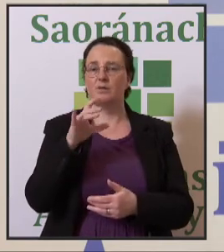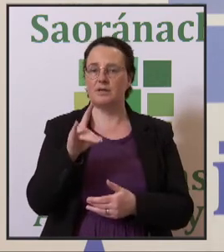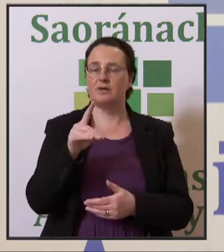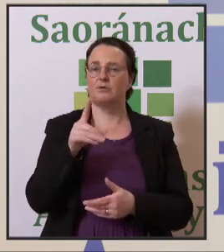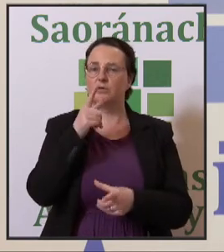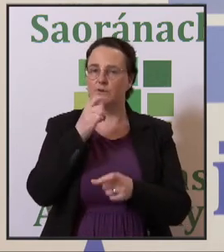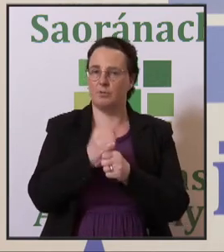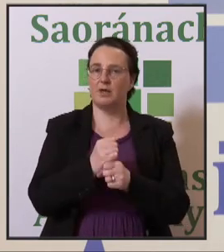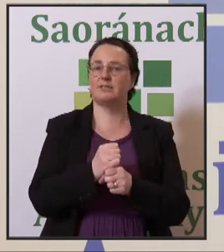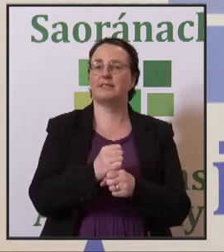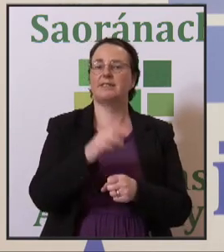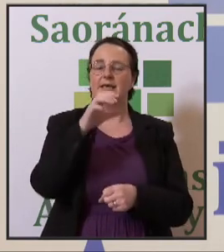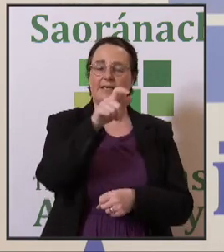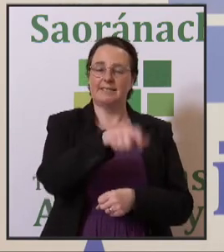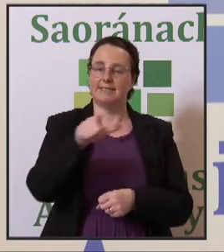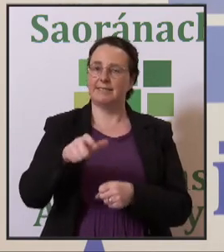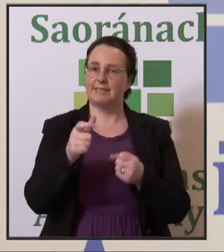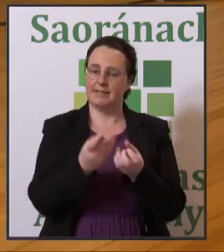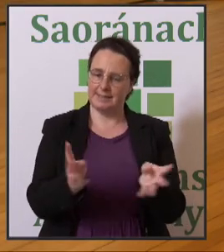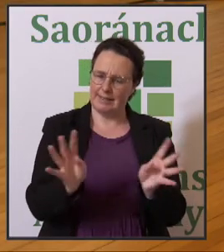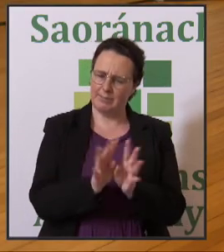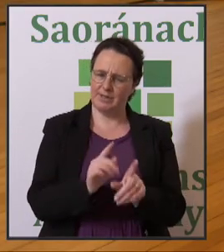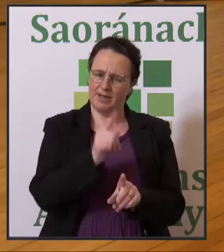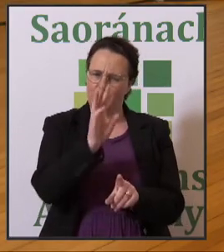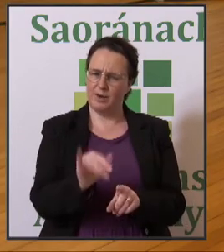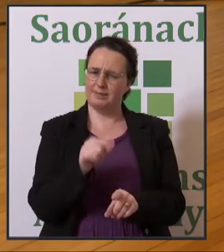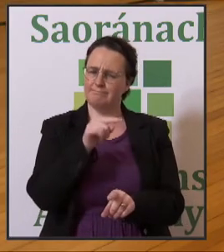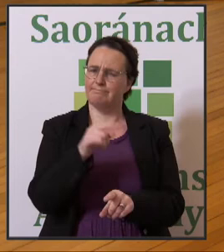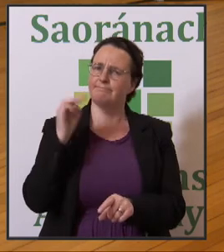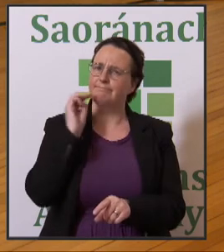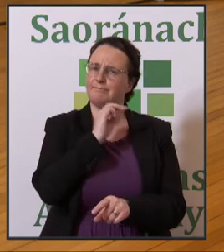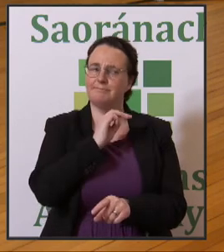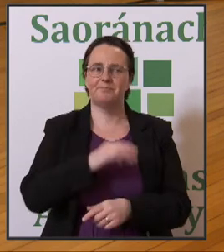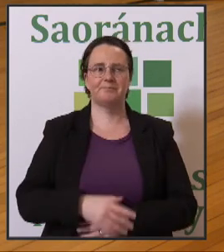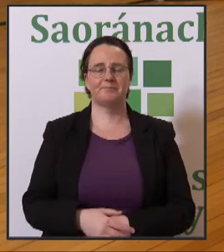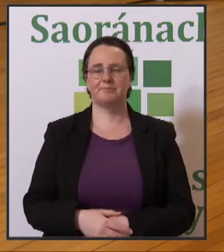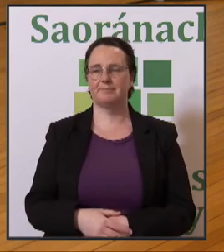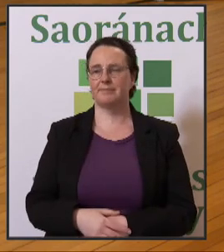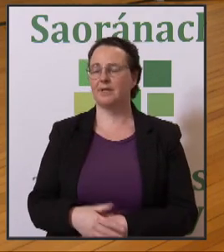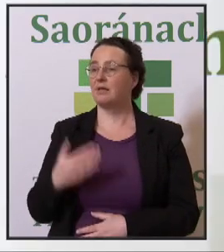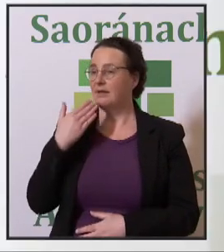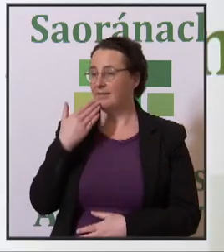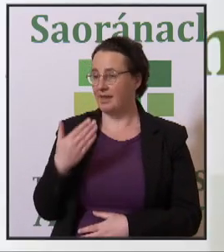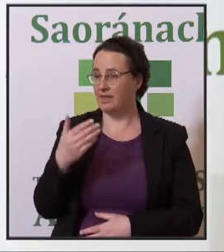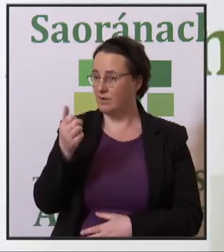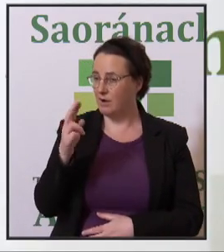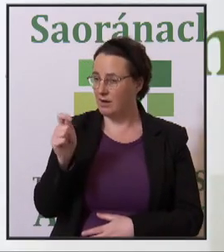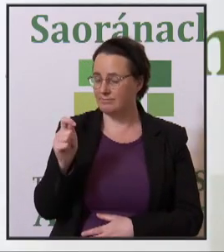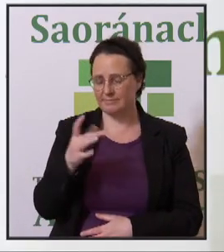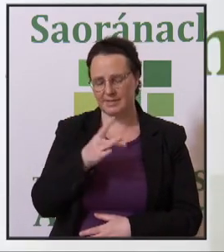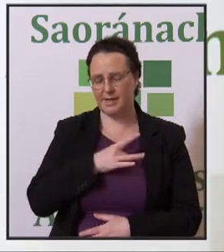citizens' assemblies and why they are so important. Thank you. Thank you very much, Art, for your kind words.